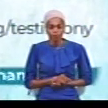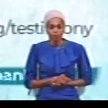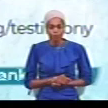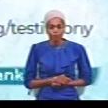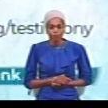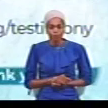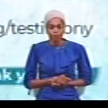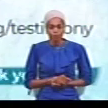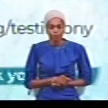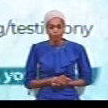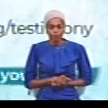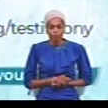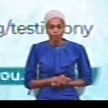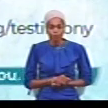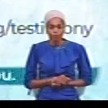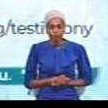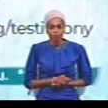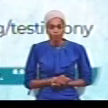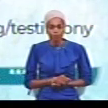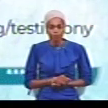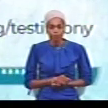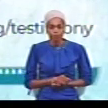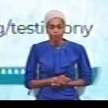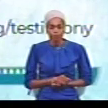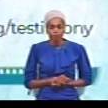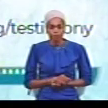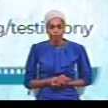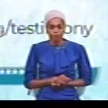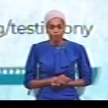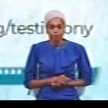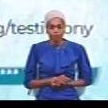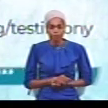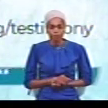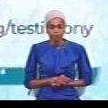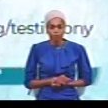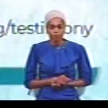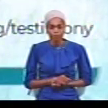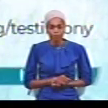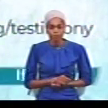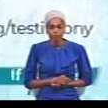Orchestra, give us music as we get online.